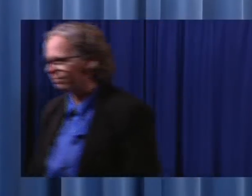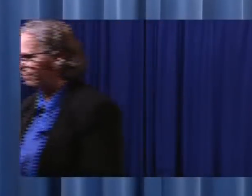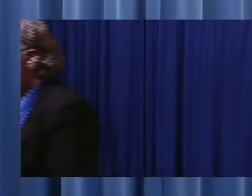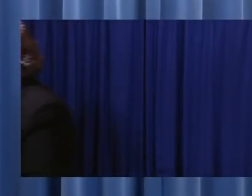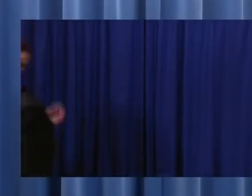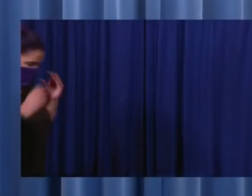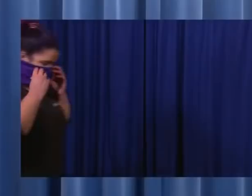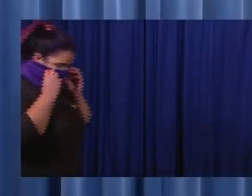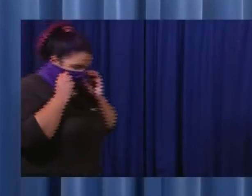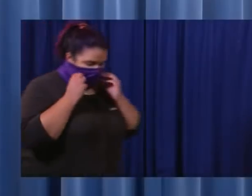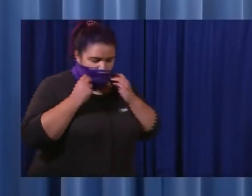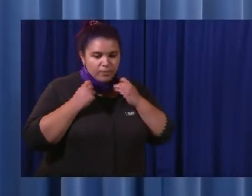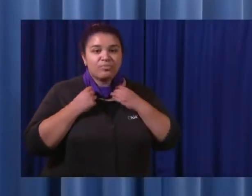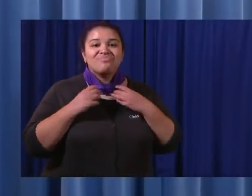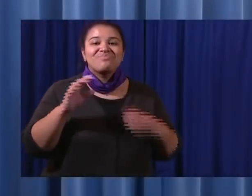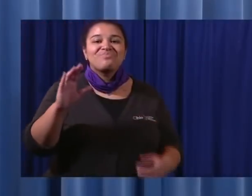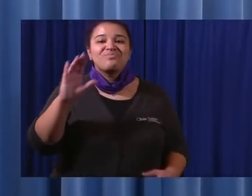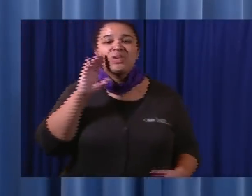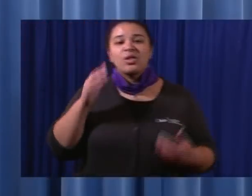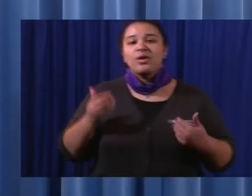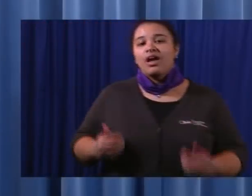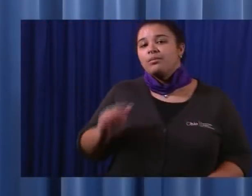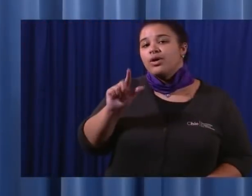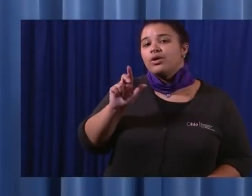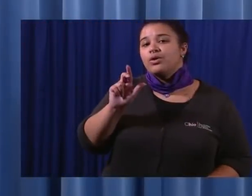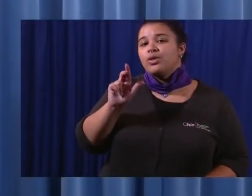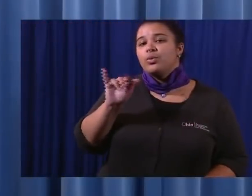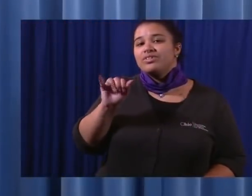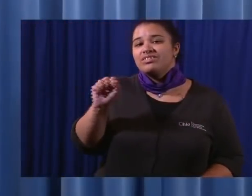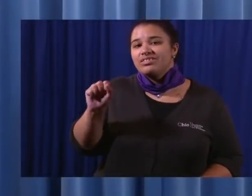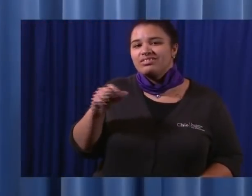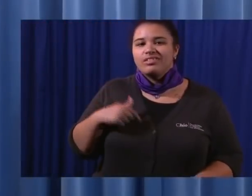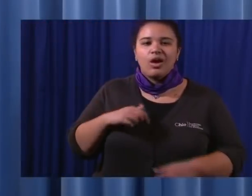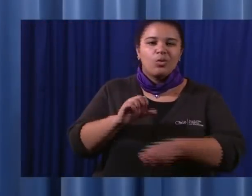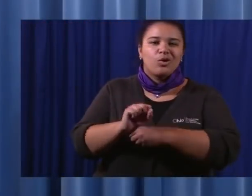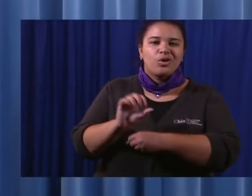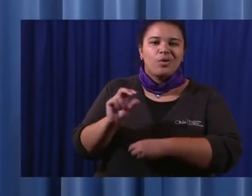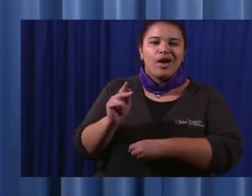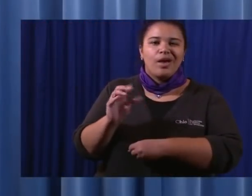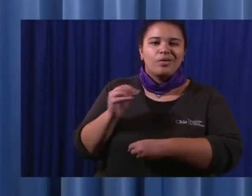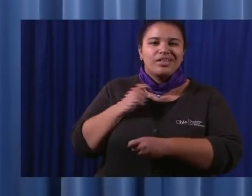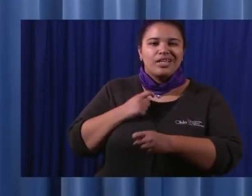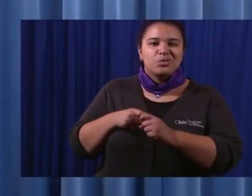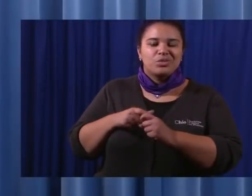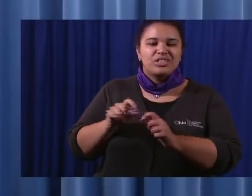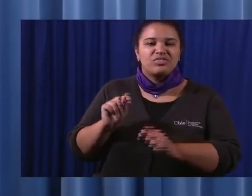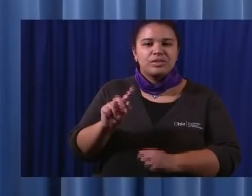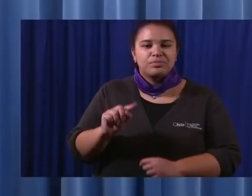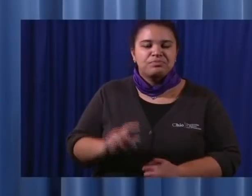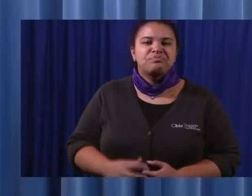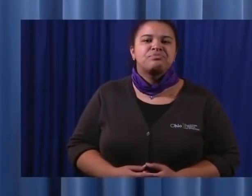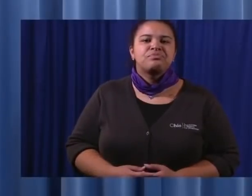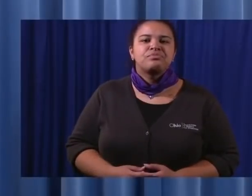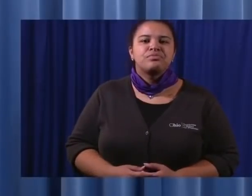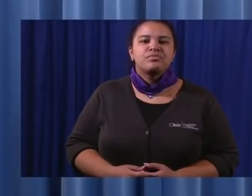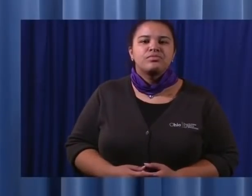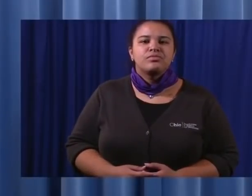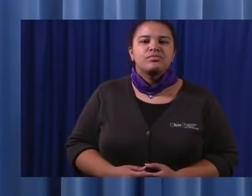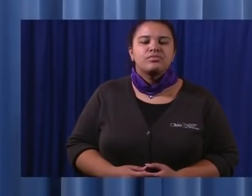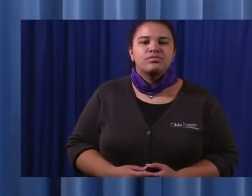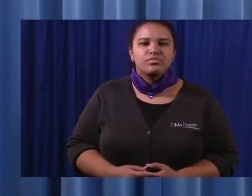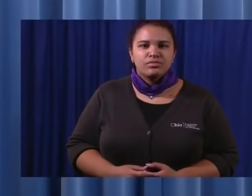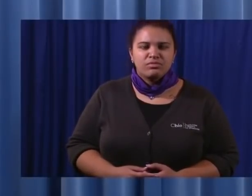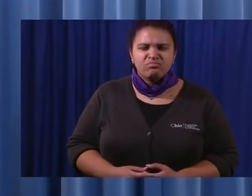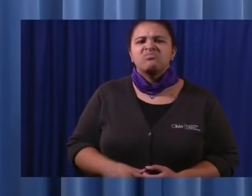Hello, Governor. This is Luis Gil with Ohio Latino TV. Governor, as we see the spread and the preoccupation in the